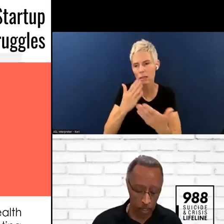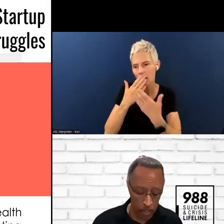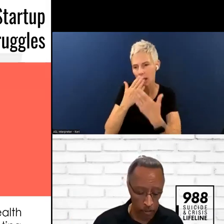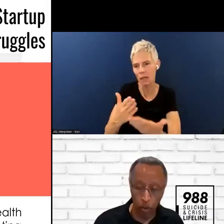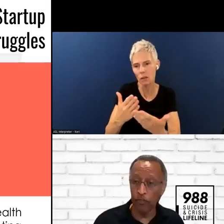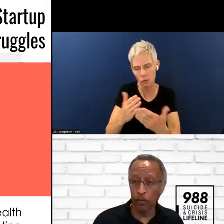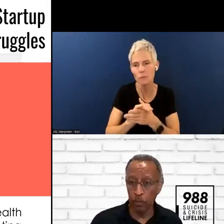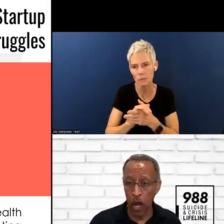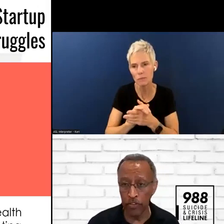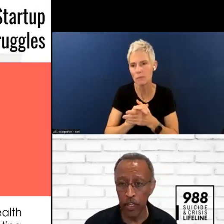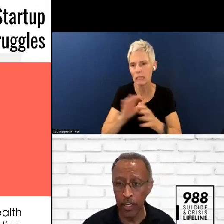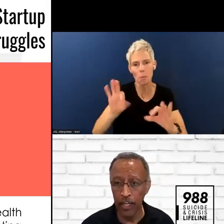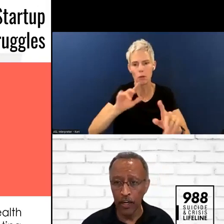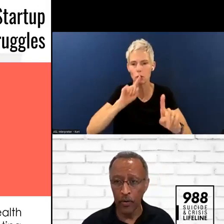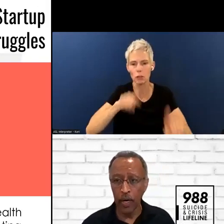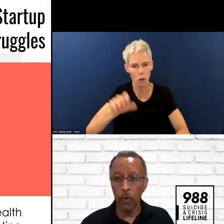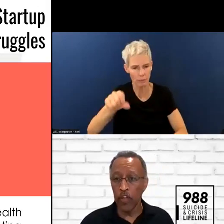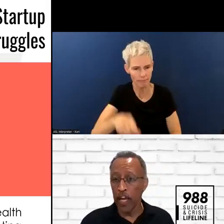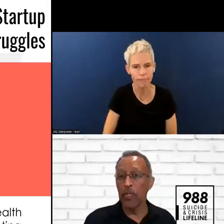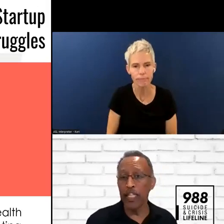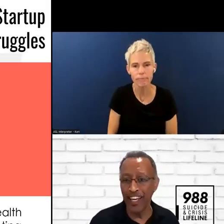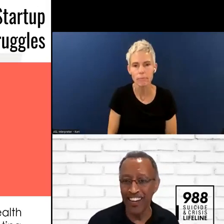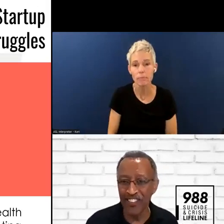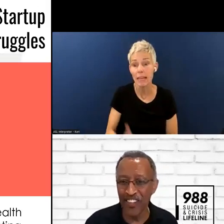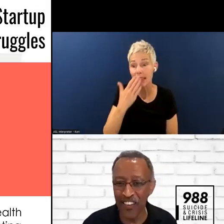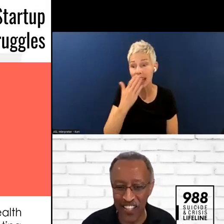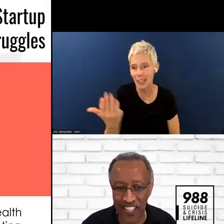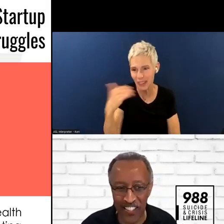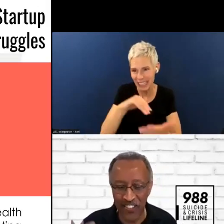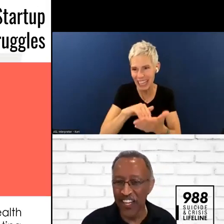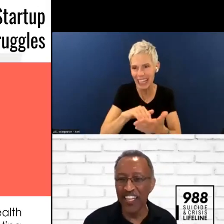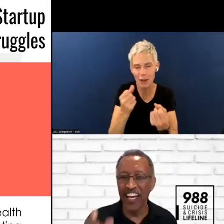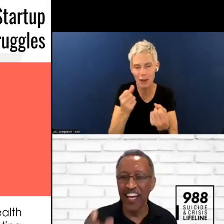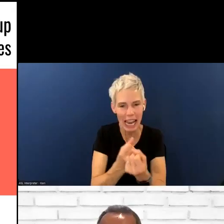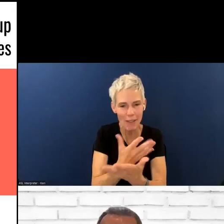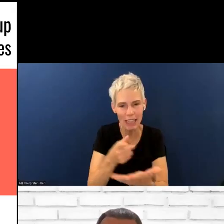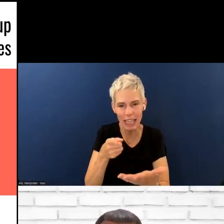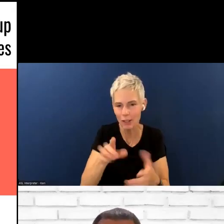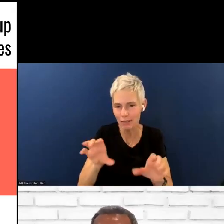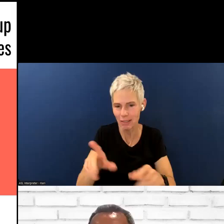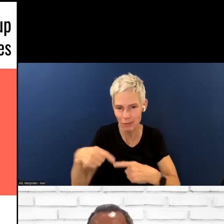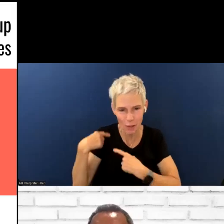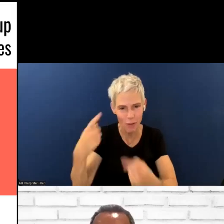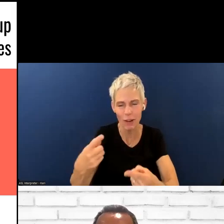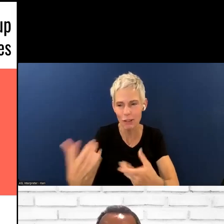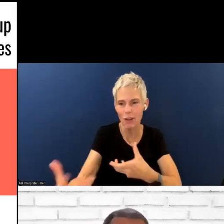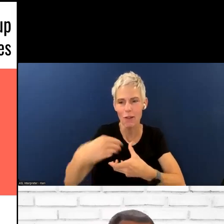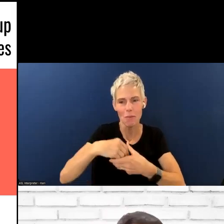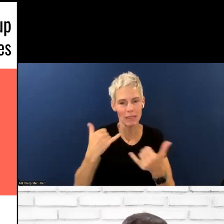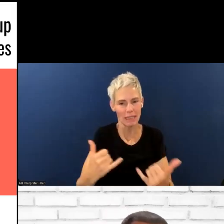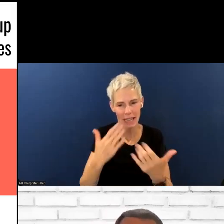that was perfect response. All righty. Well, thank you again for everything that you've done and your participation